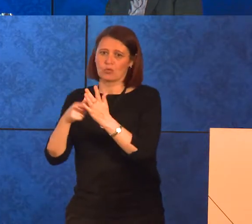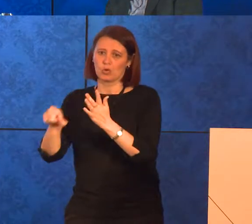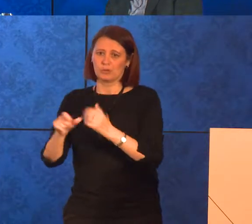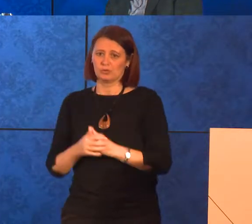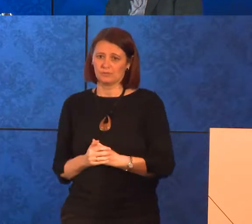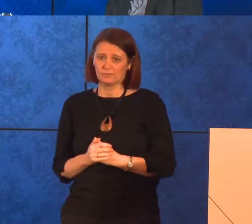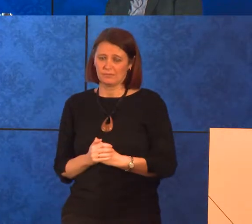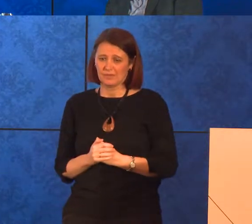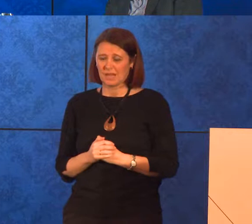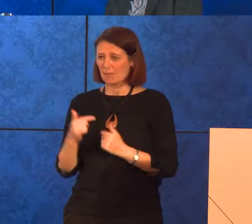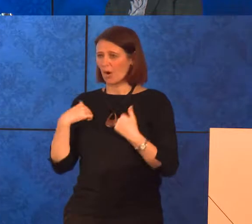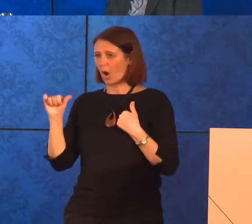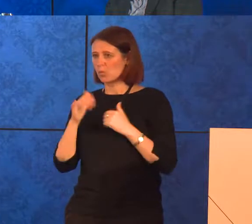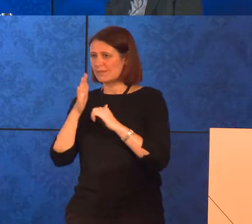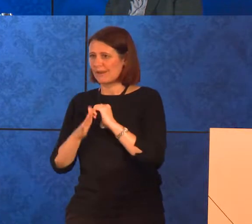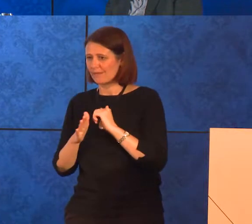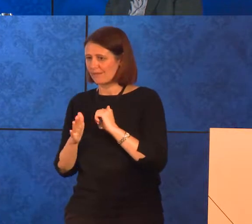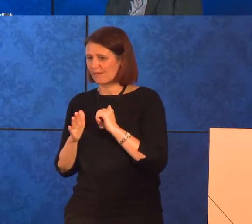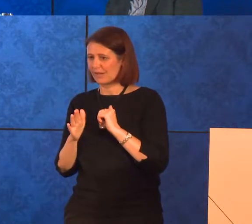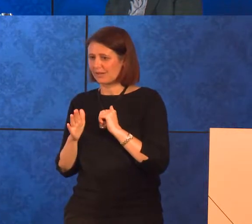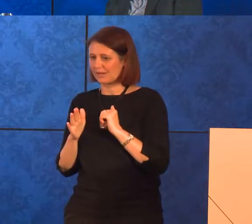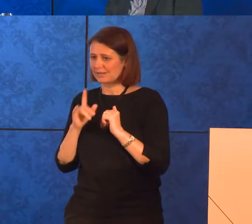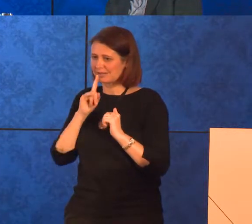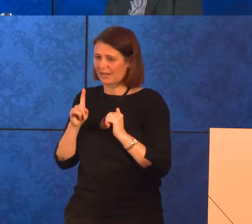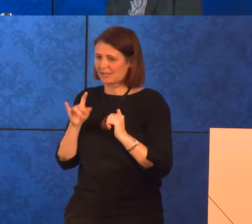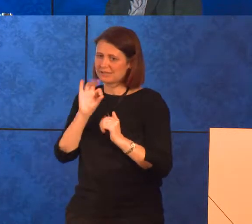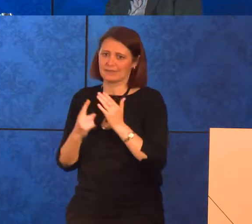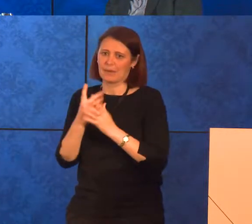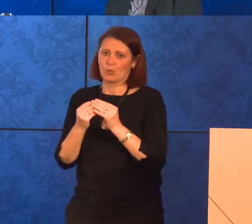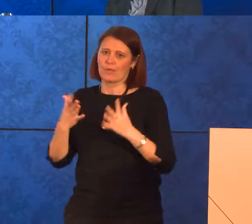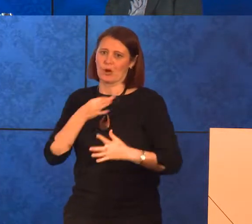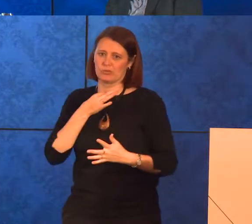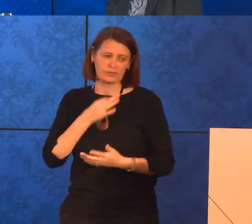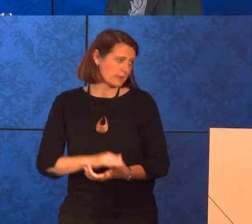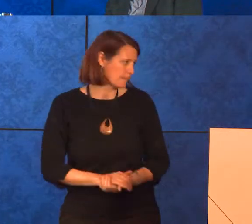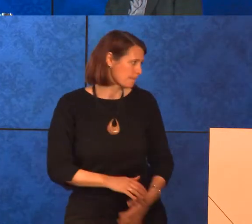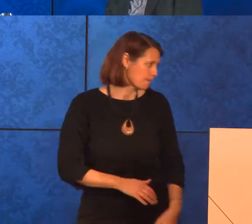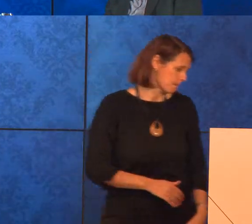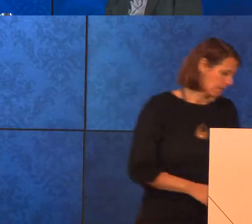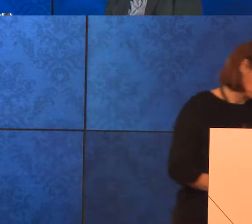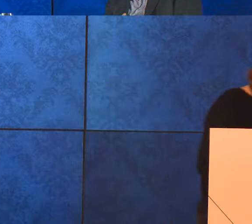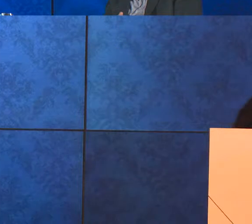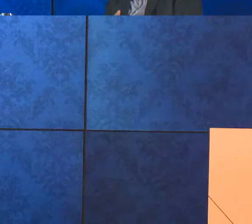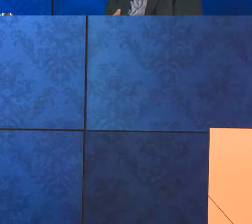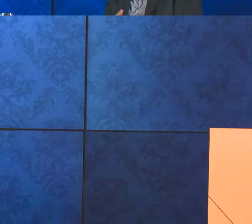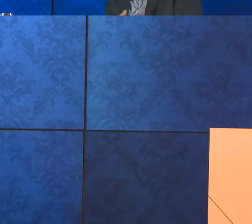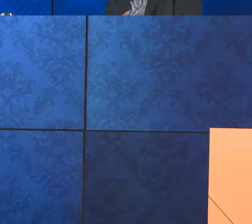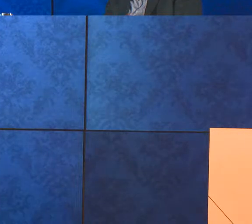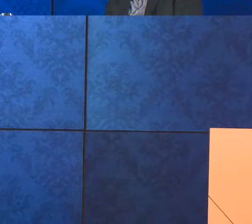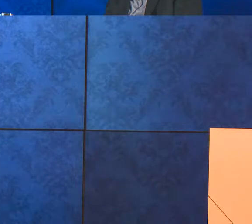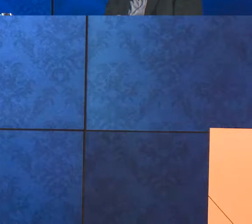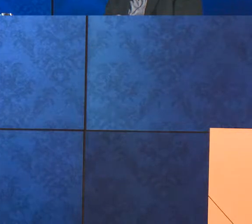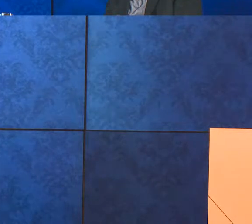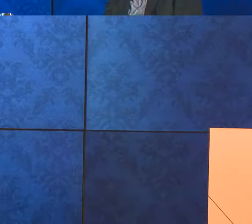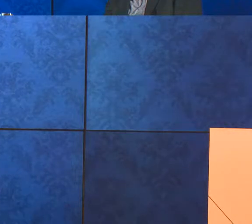that. But I would never sort of say that it doesn't come with risks. Yeah. And so just to follow up on that, you